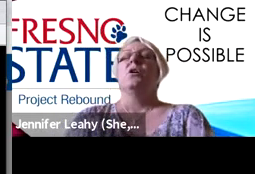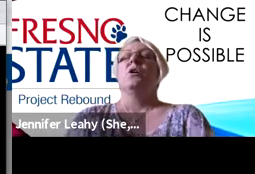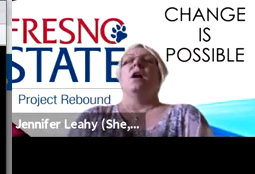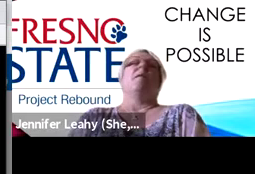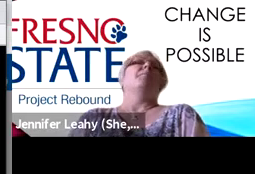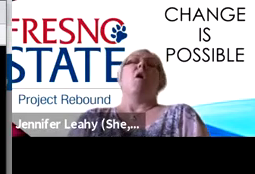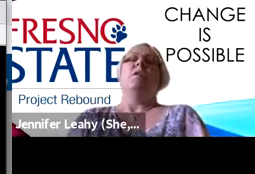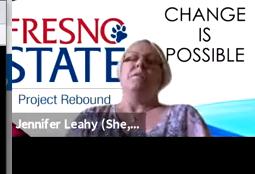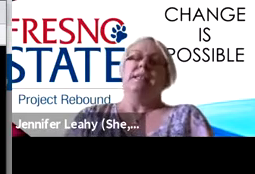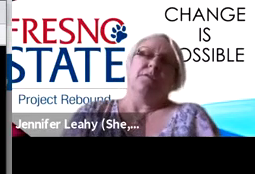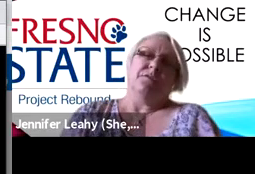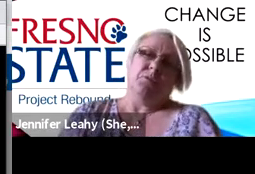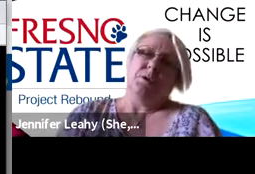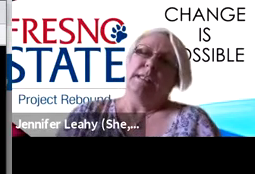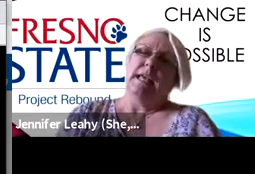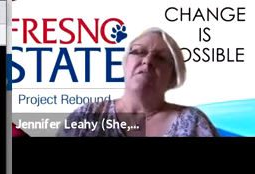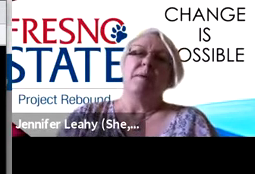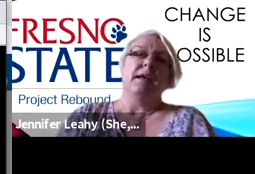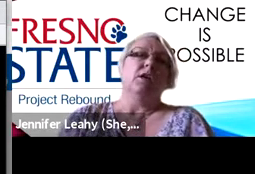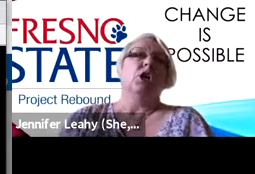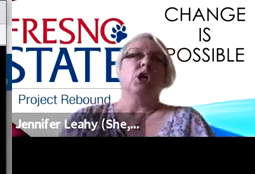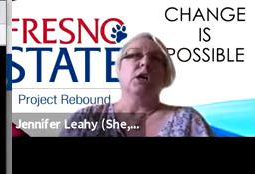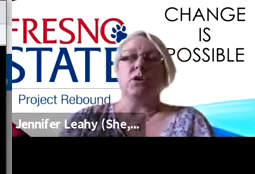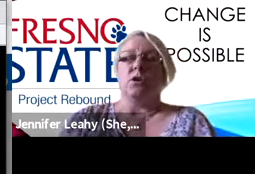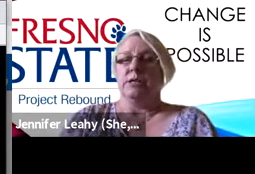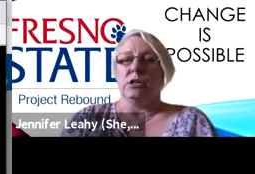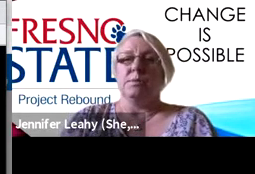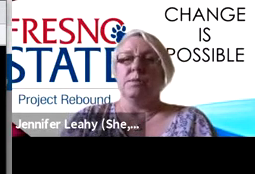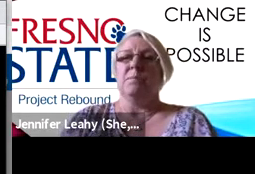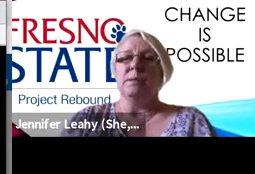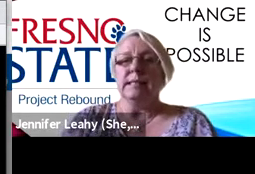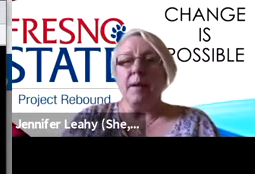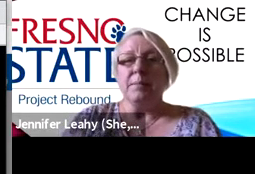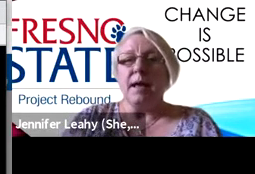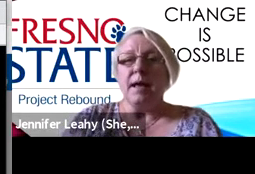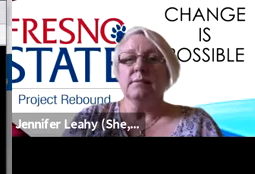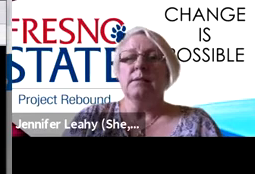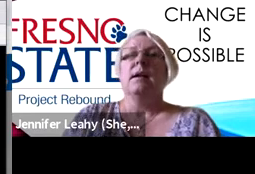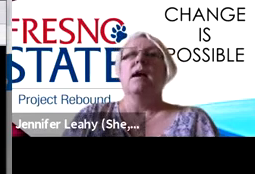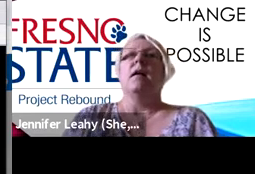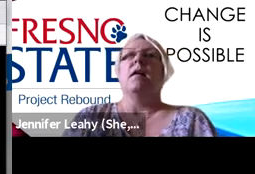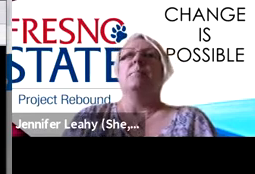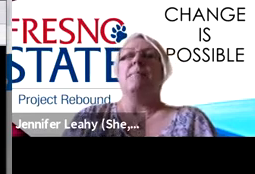Hughes. All of these individuals have been critical in terms of building the pipeline,